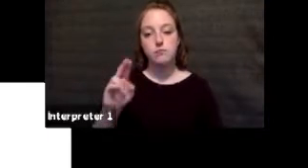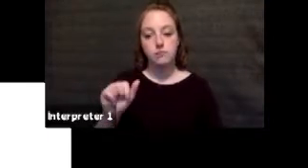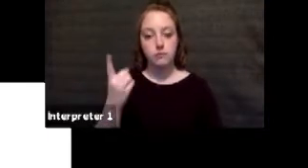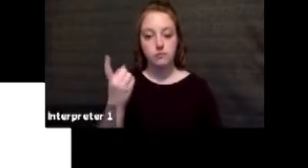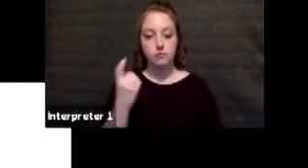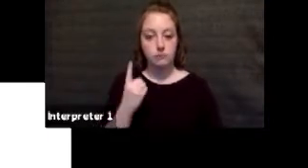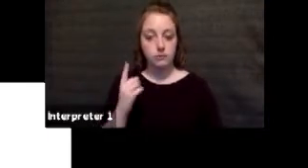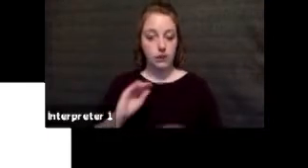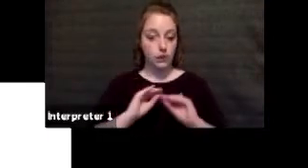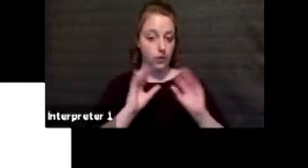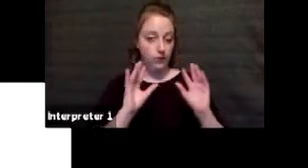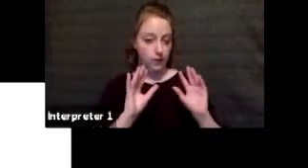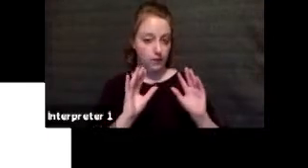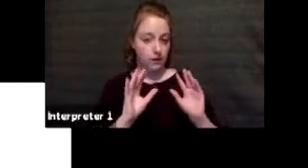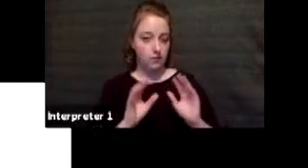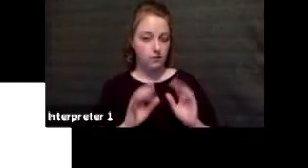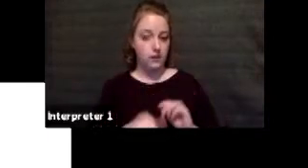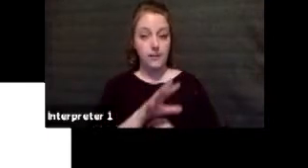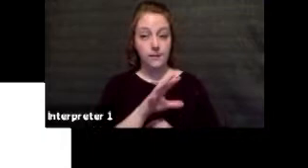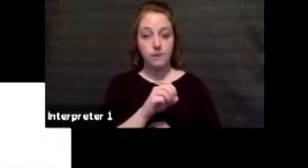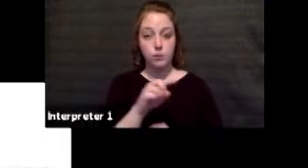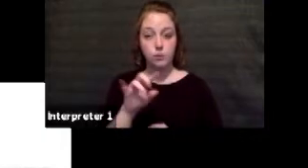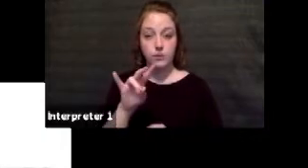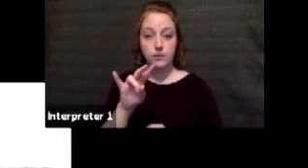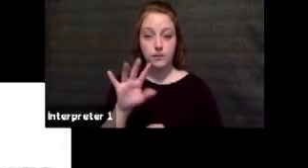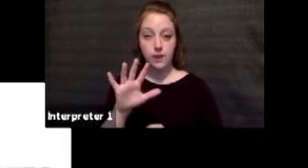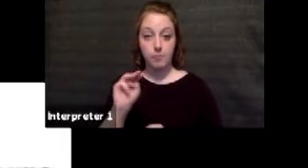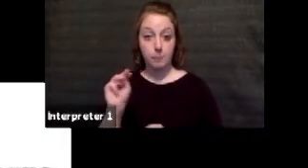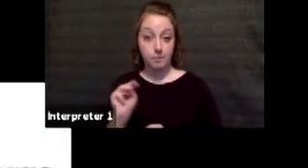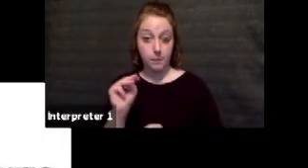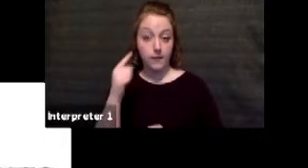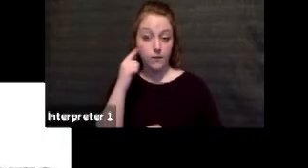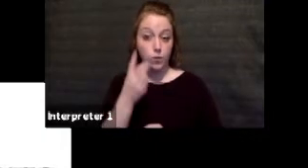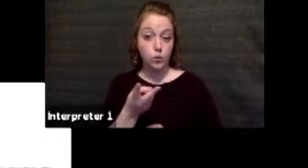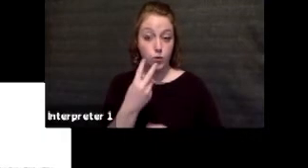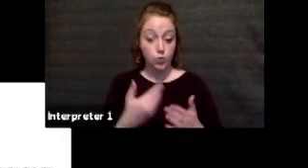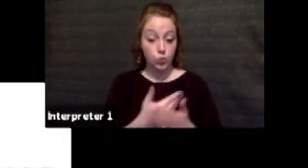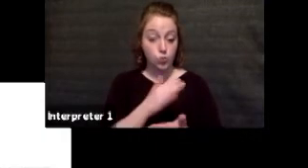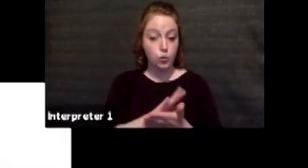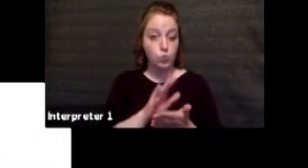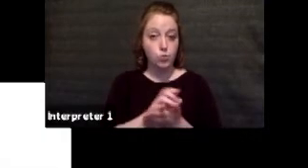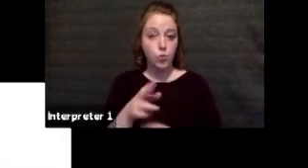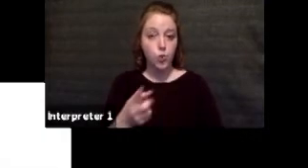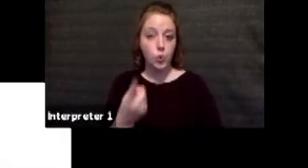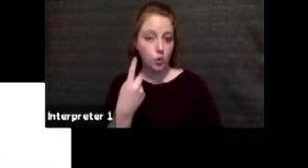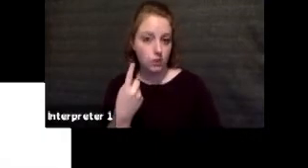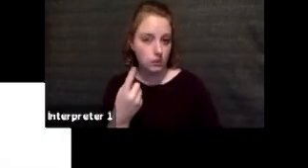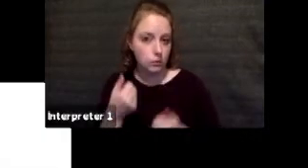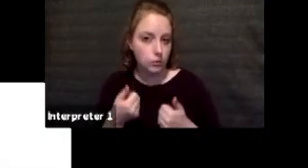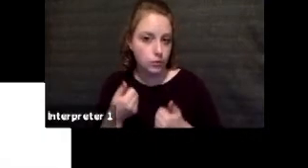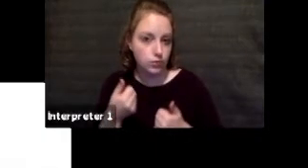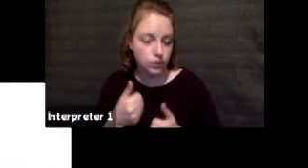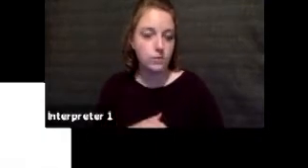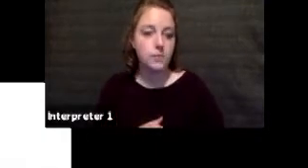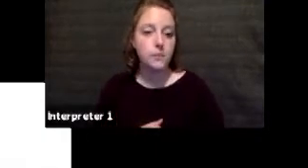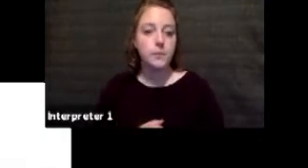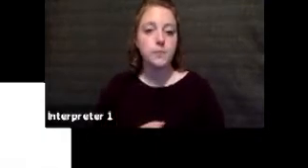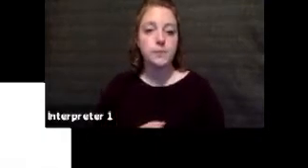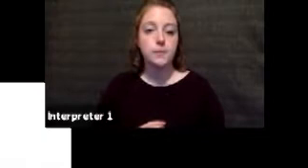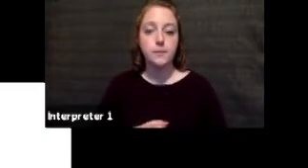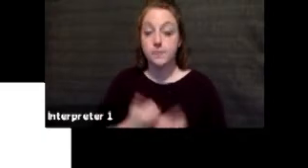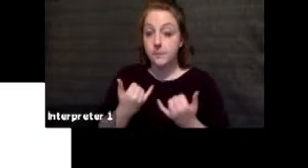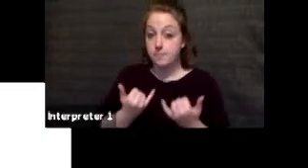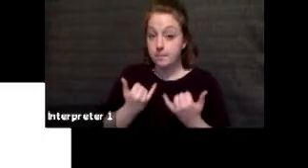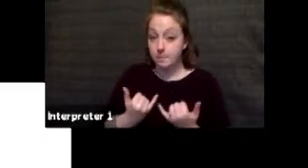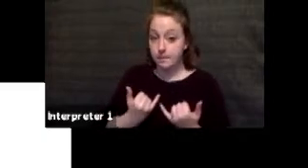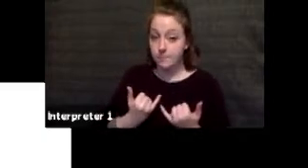clarify is the 50 to $75 million, two new schools or only one. And so right now what we are currently studying, and this